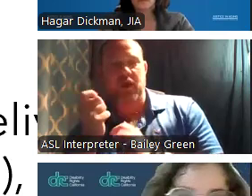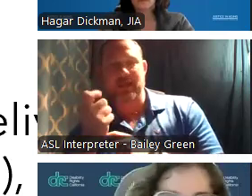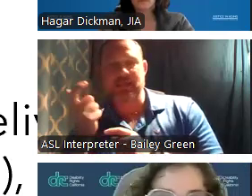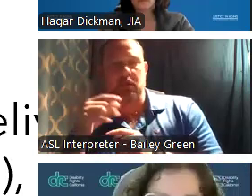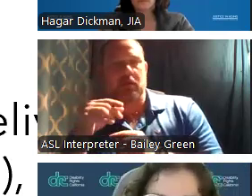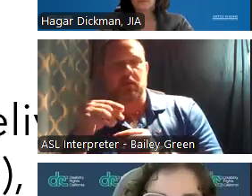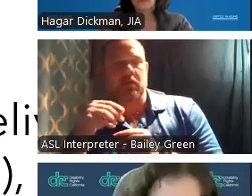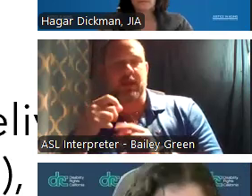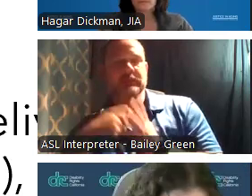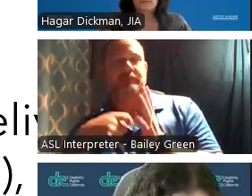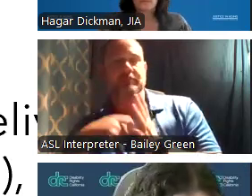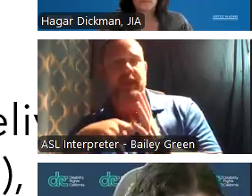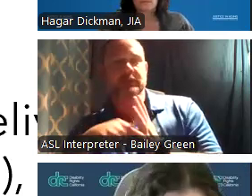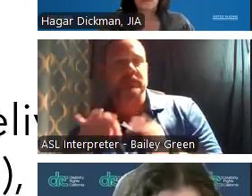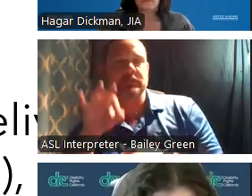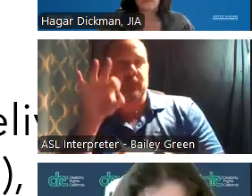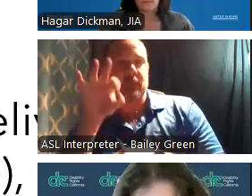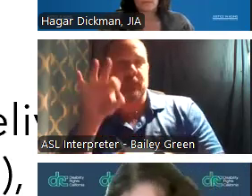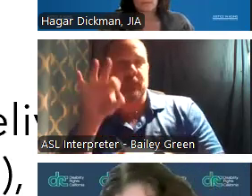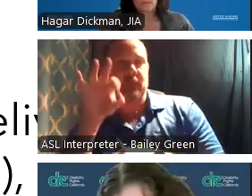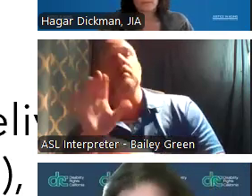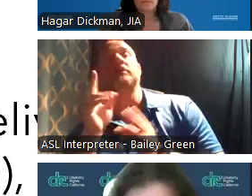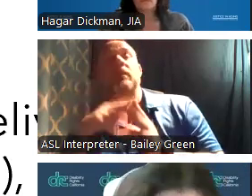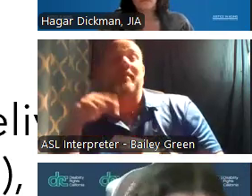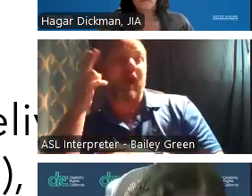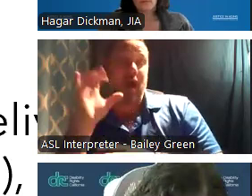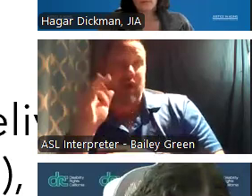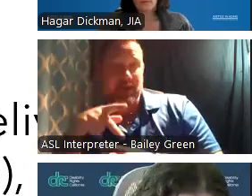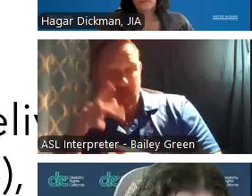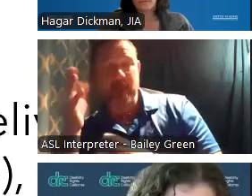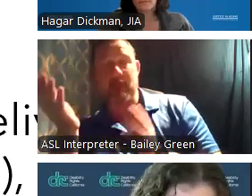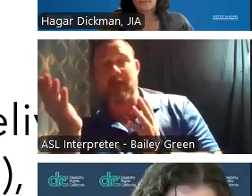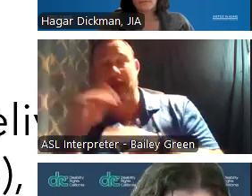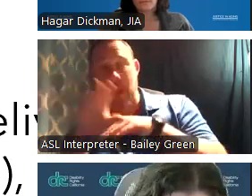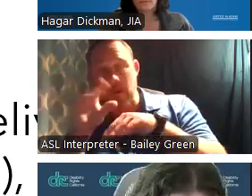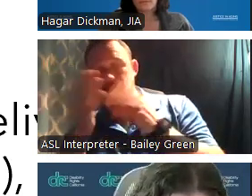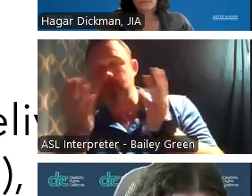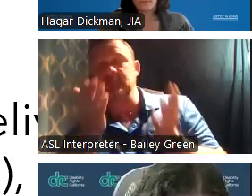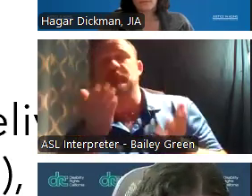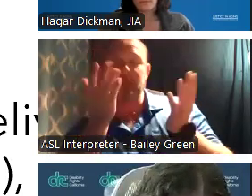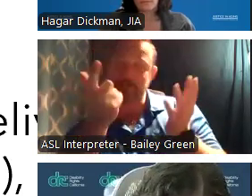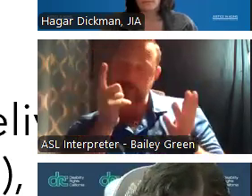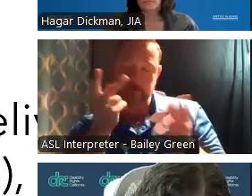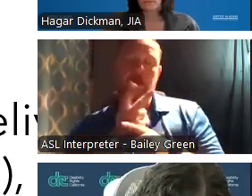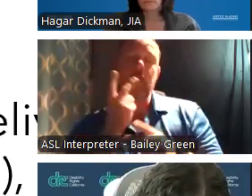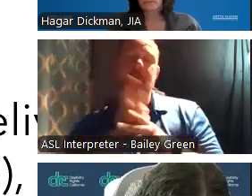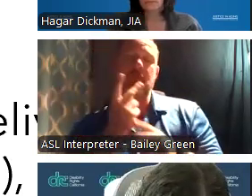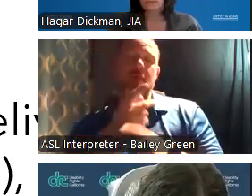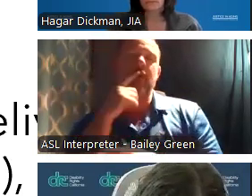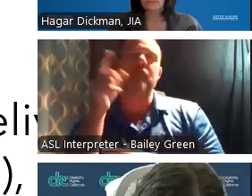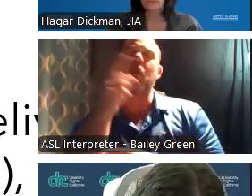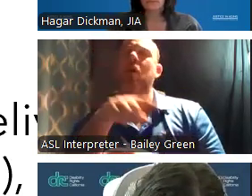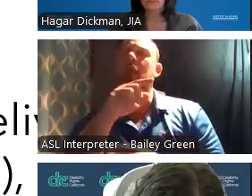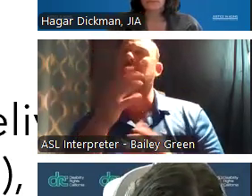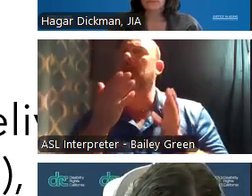out-of-pocket expense. Sometime with the HICAP counselor may suggest, which you have to be very careful, is for them to